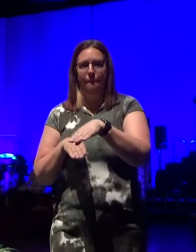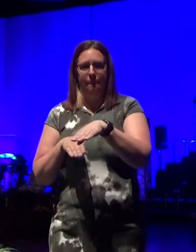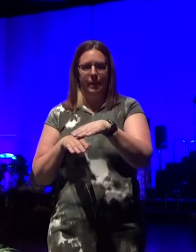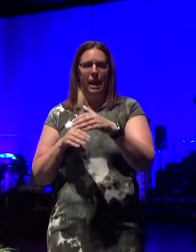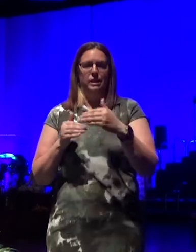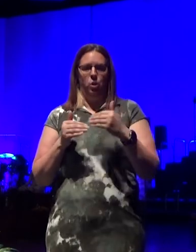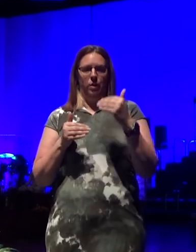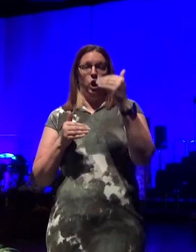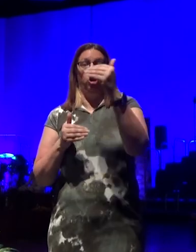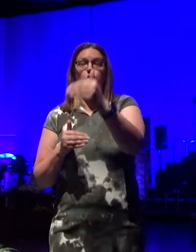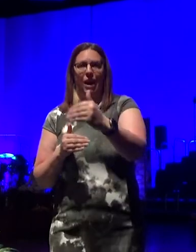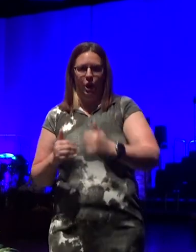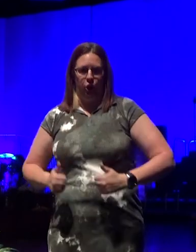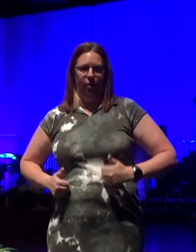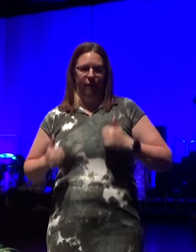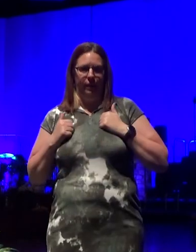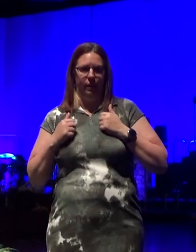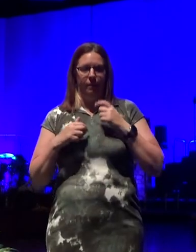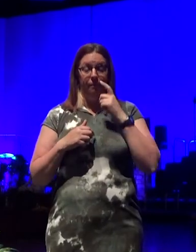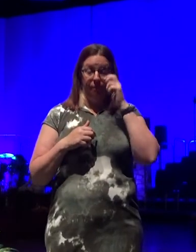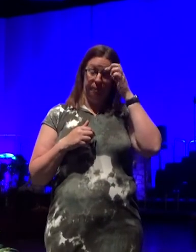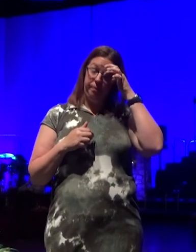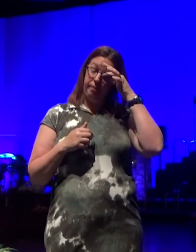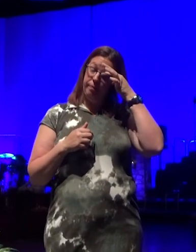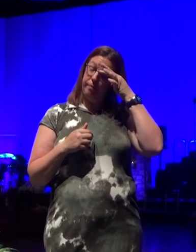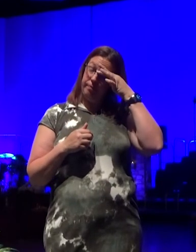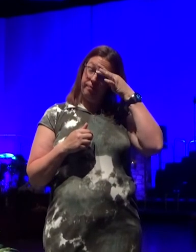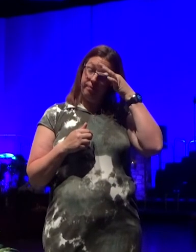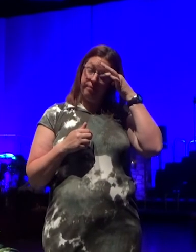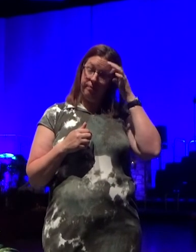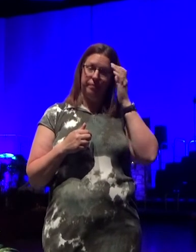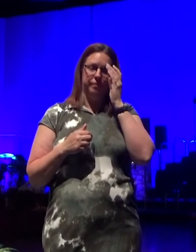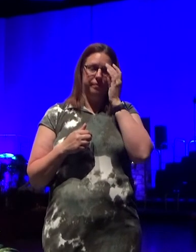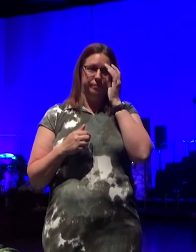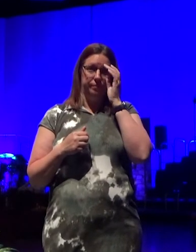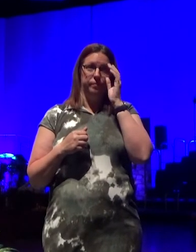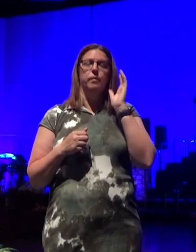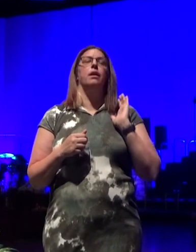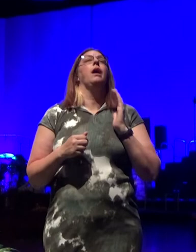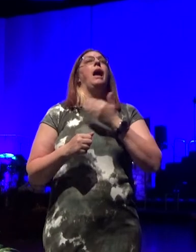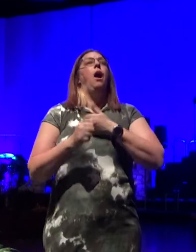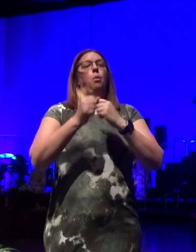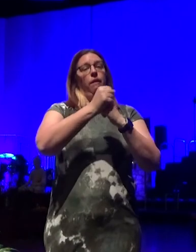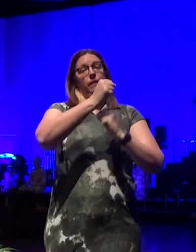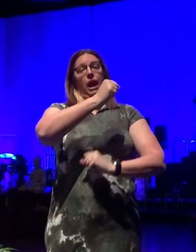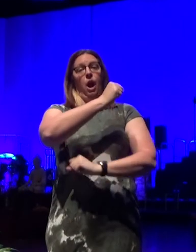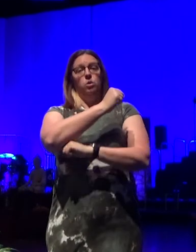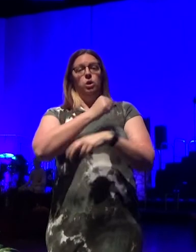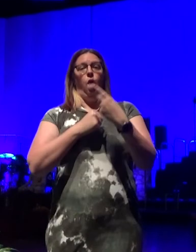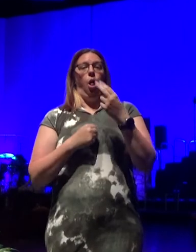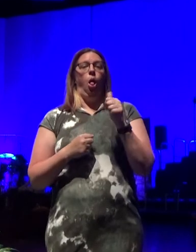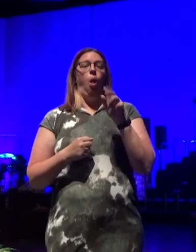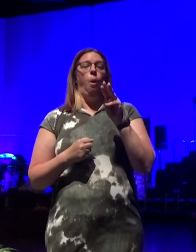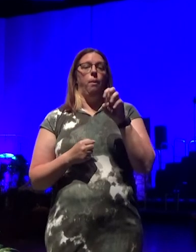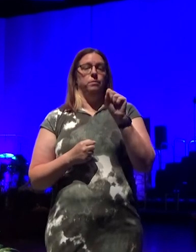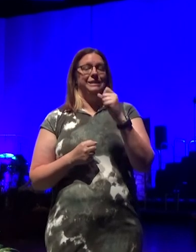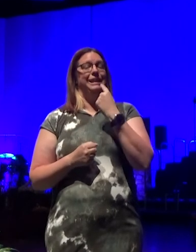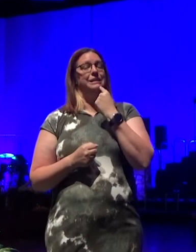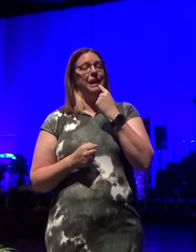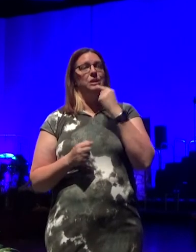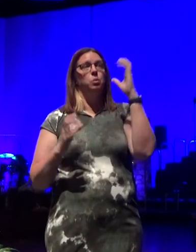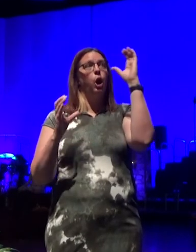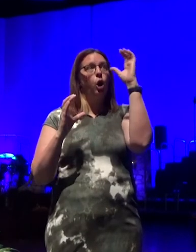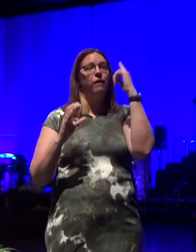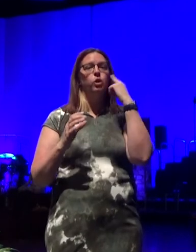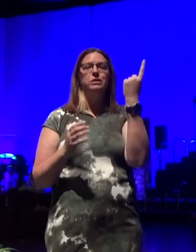founder, Ernest Holmes, said, "We are looking for something secure, something we can put our trust in. The thing we are